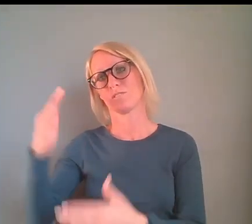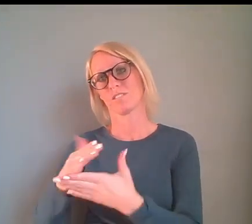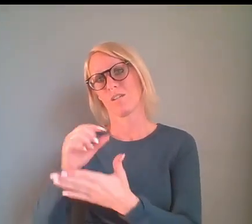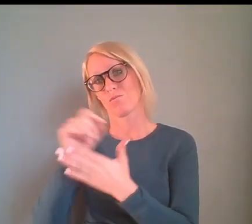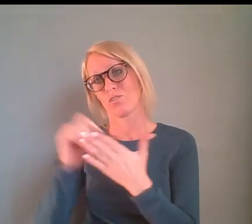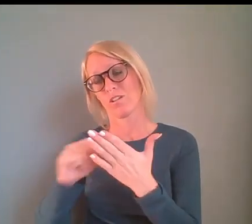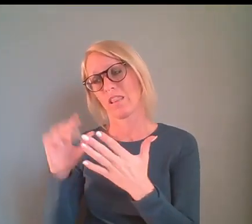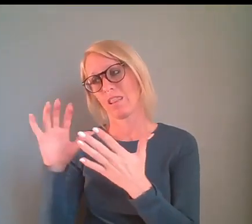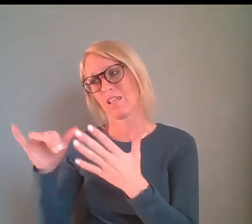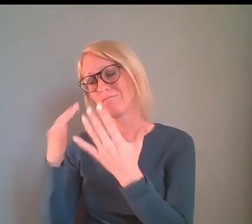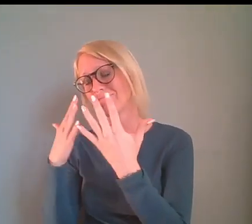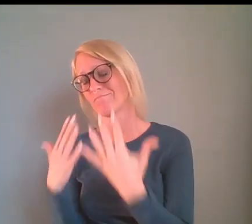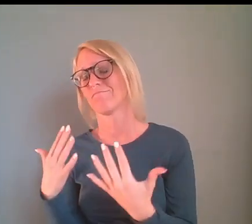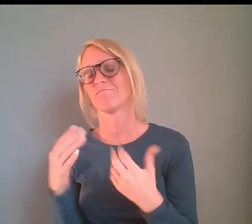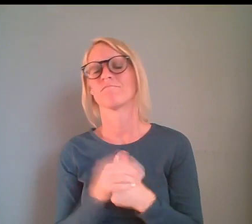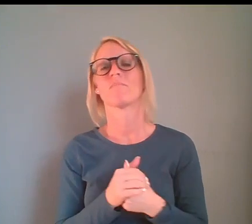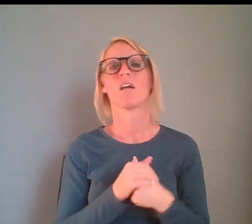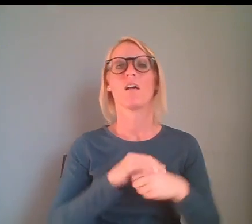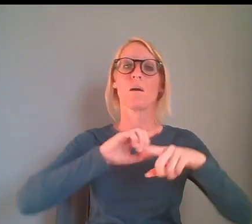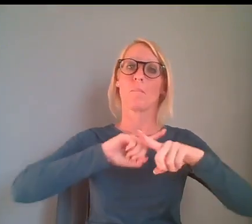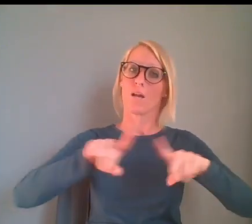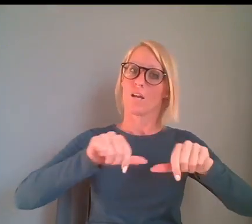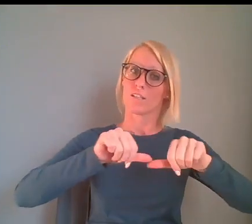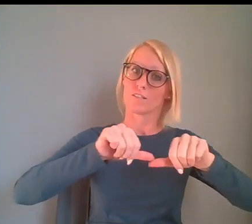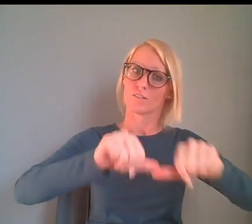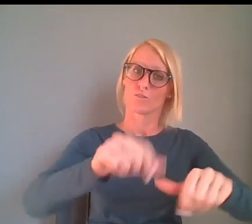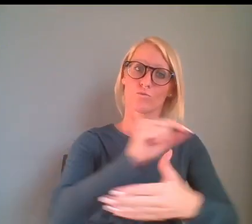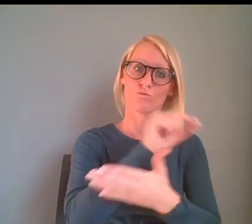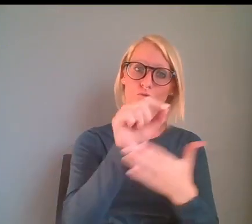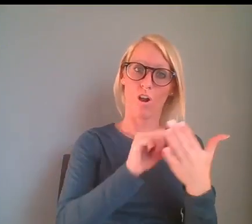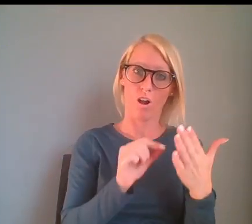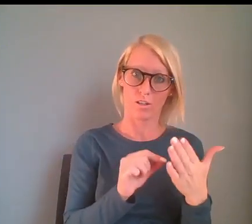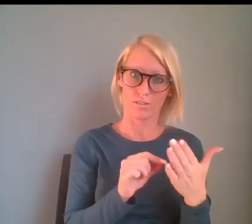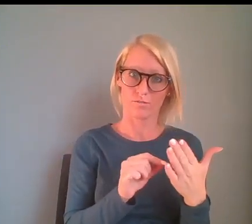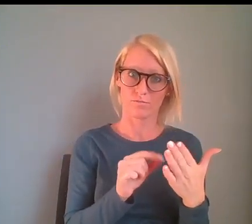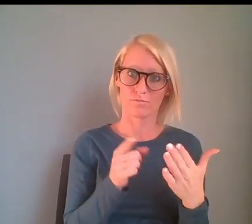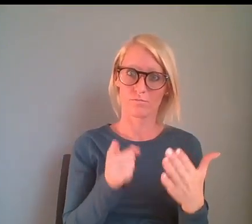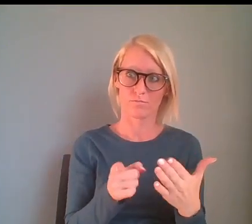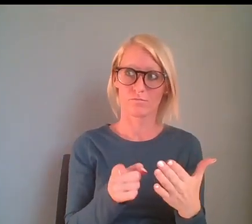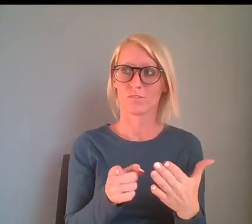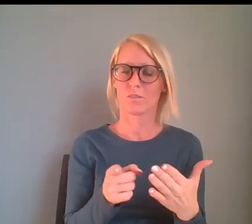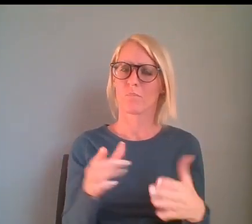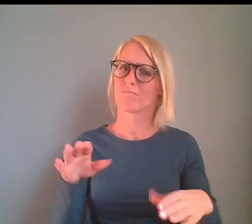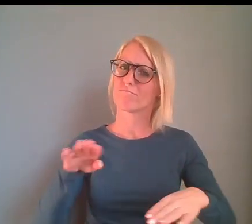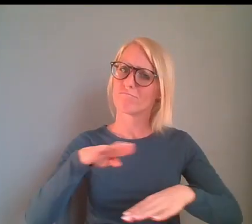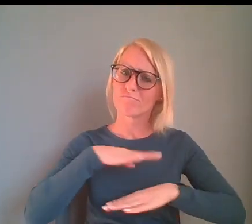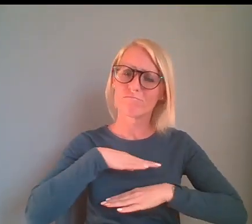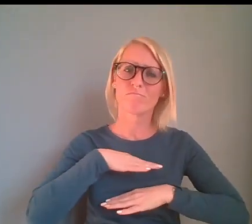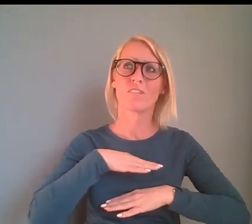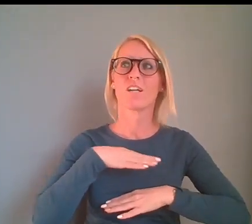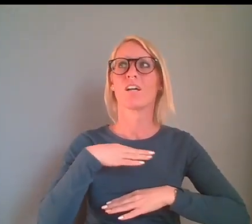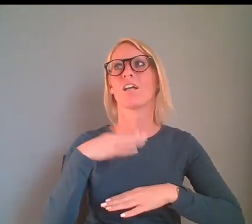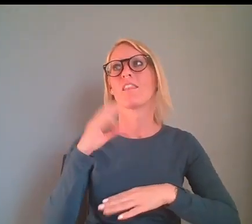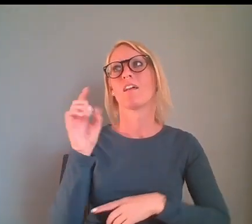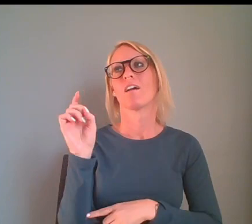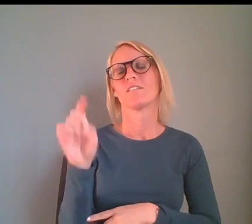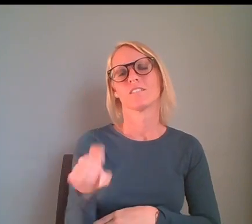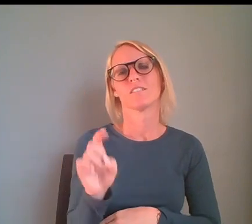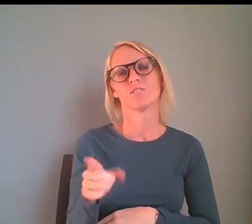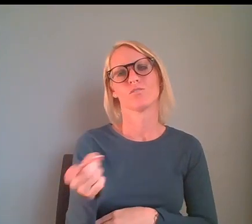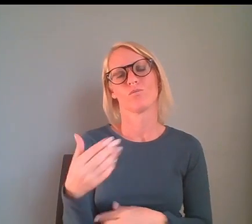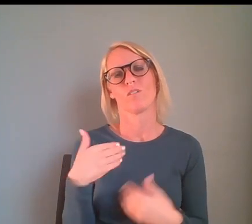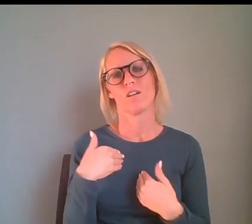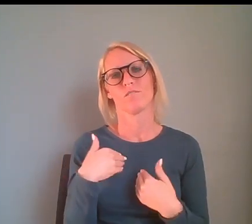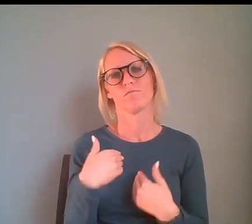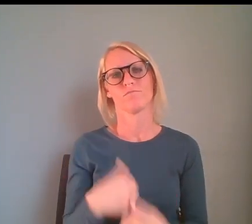But if you can keep yourself drawing, you'll be satisfying a need that you have. This